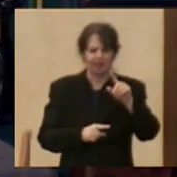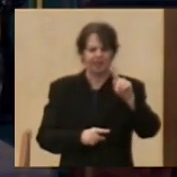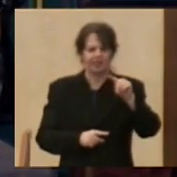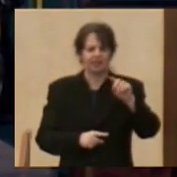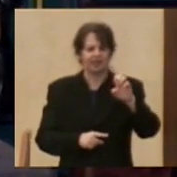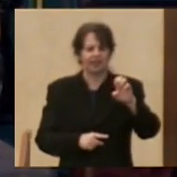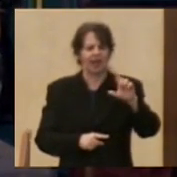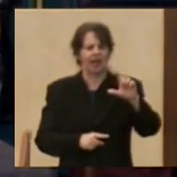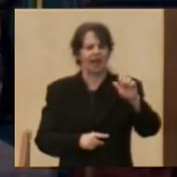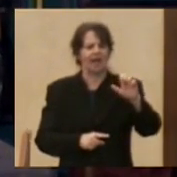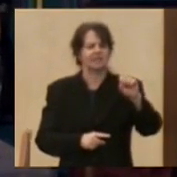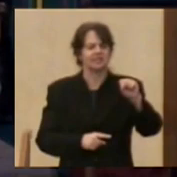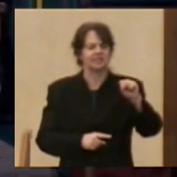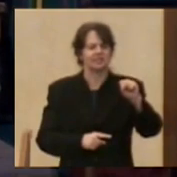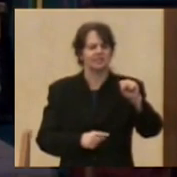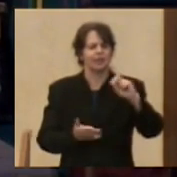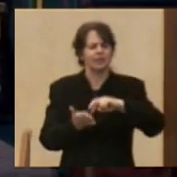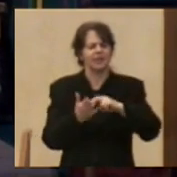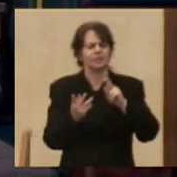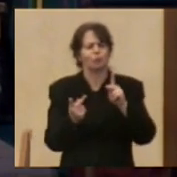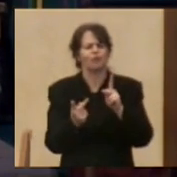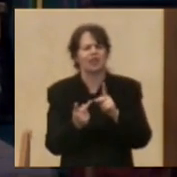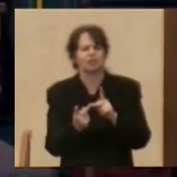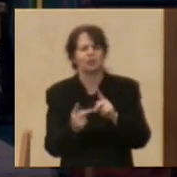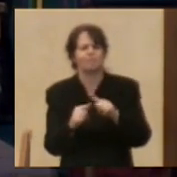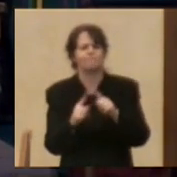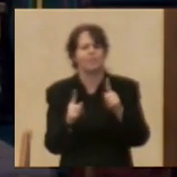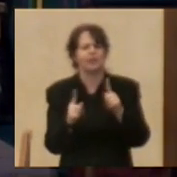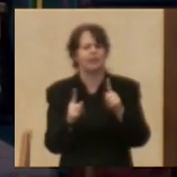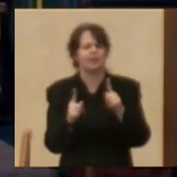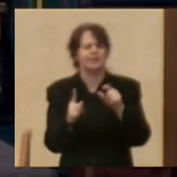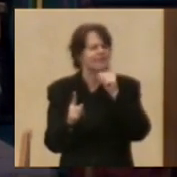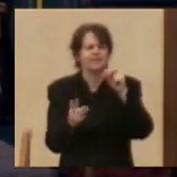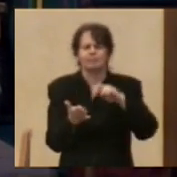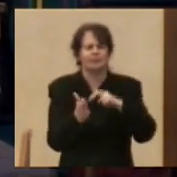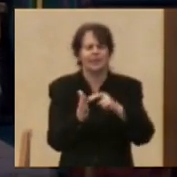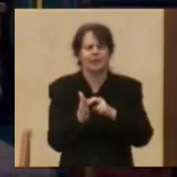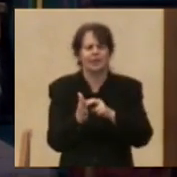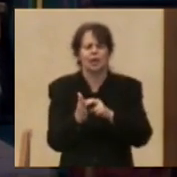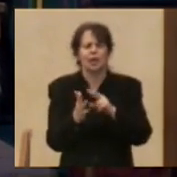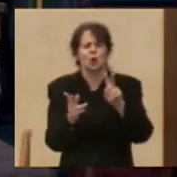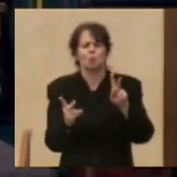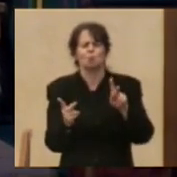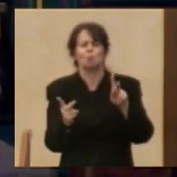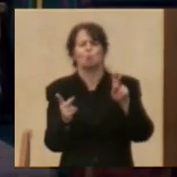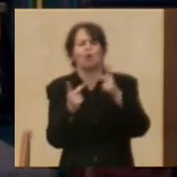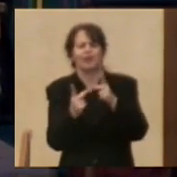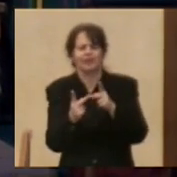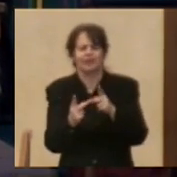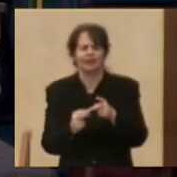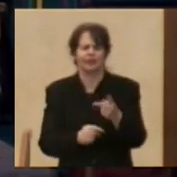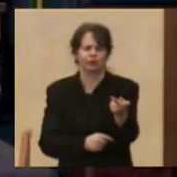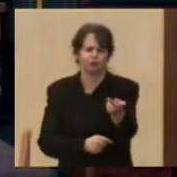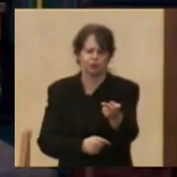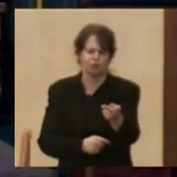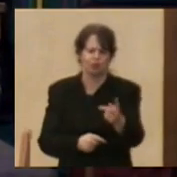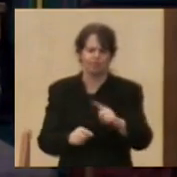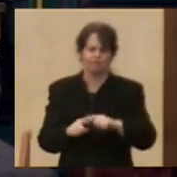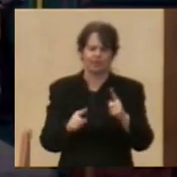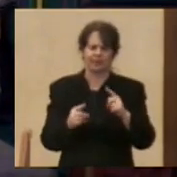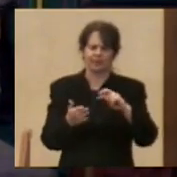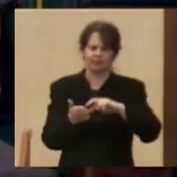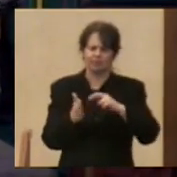telos, and it's perfection, but it means not like perfect, Dan and Krista perfect. It means coming